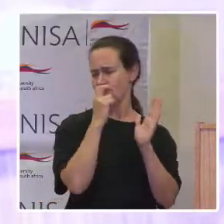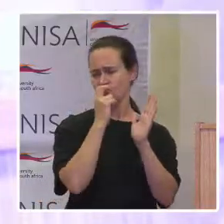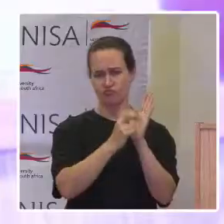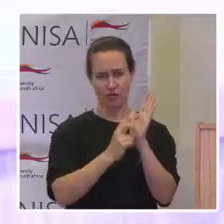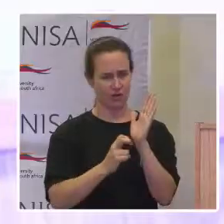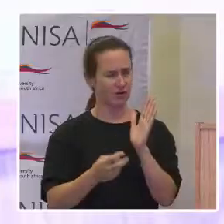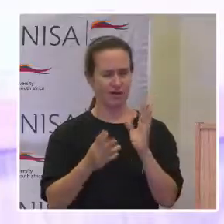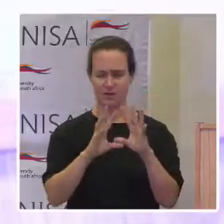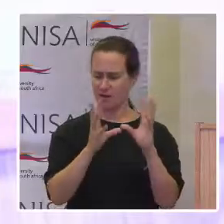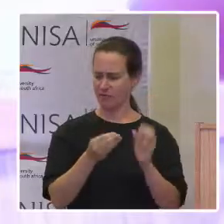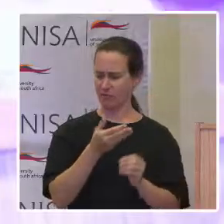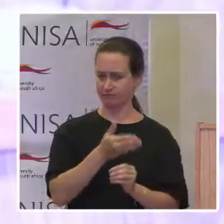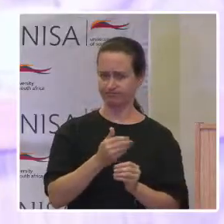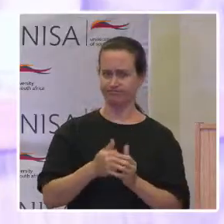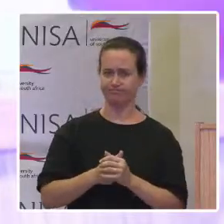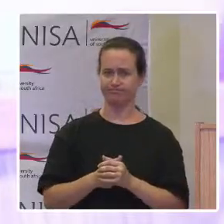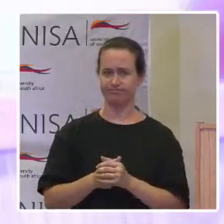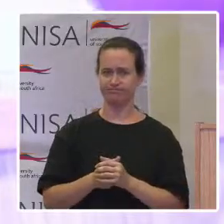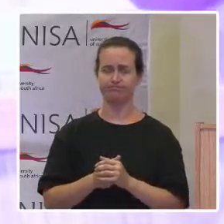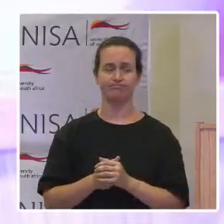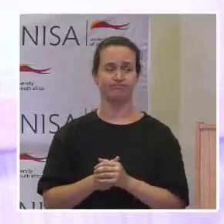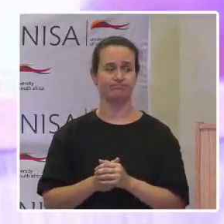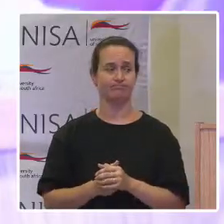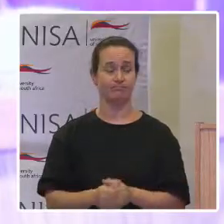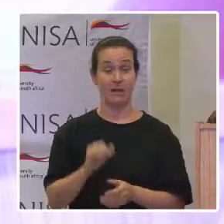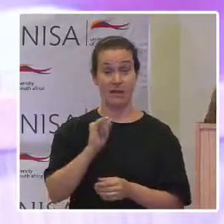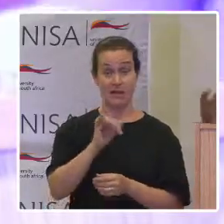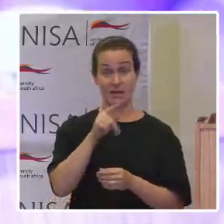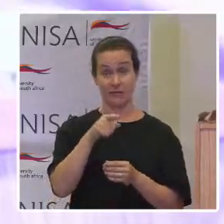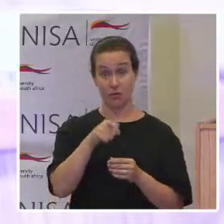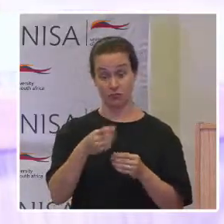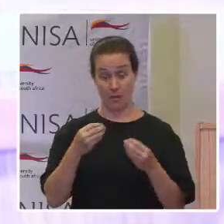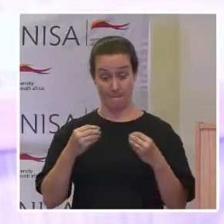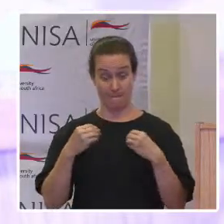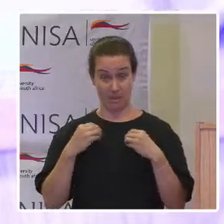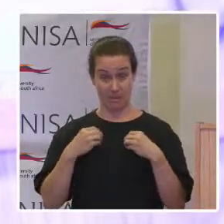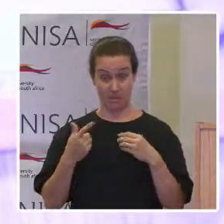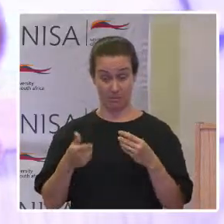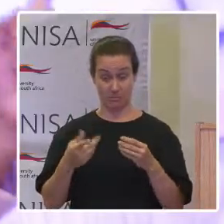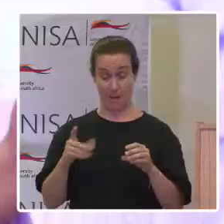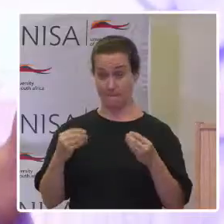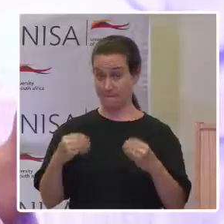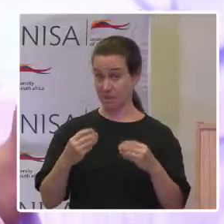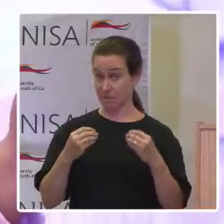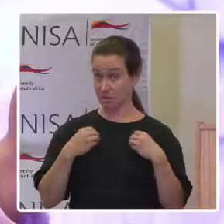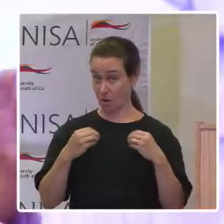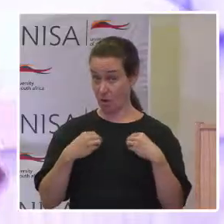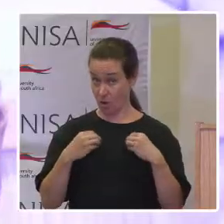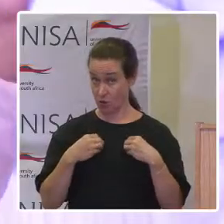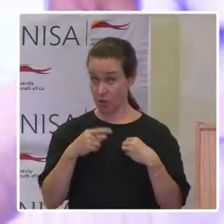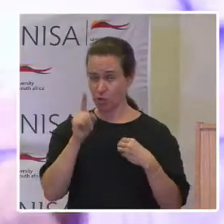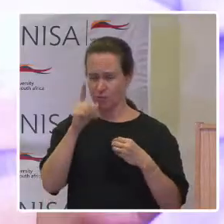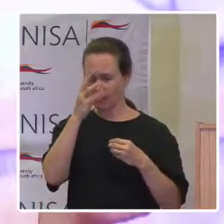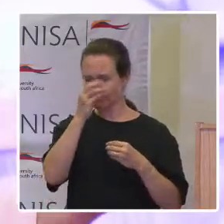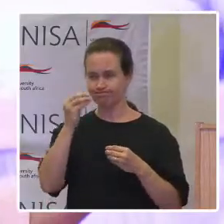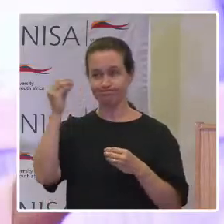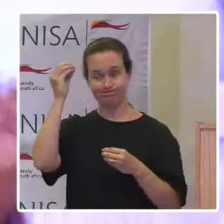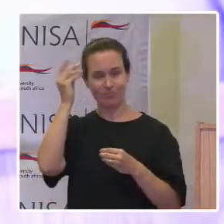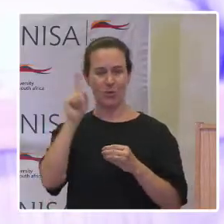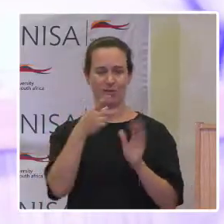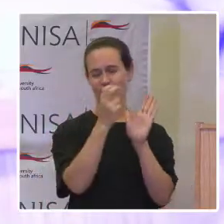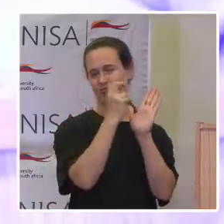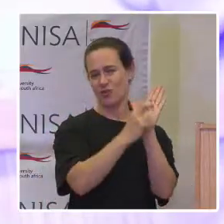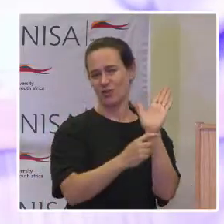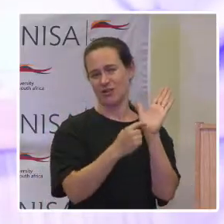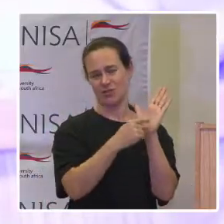and everything. Even if you become an entrepreneur, but then you need to be mindful of what now? The regulations and